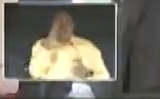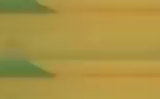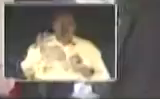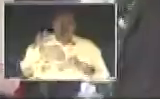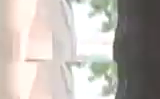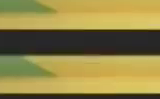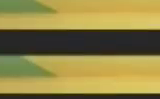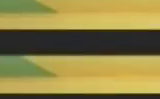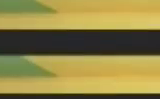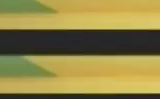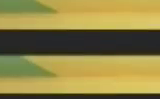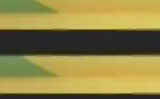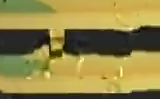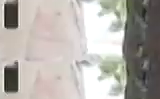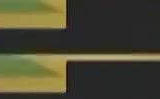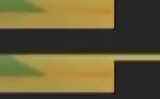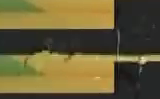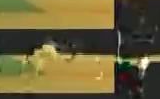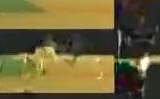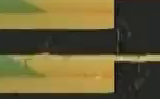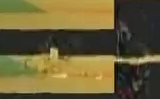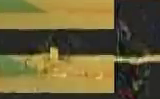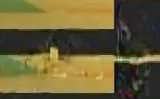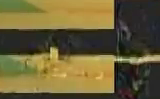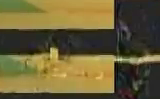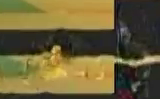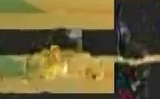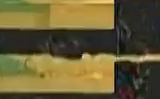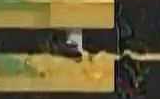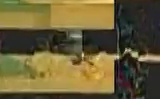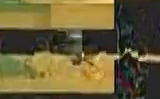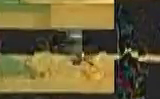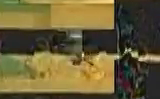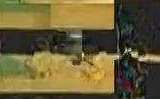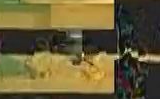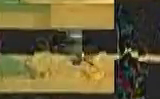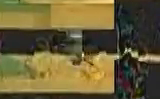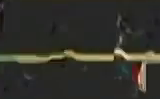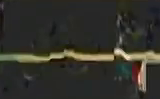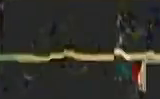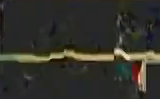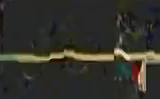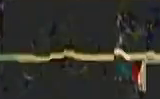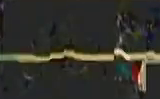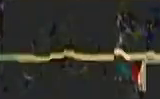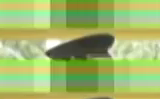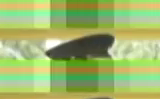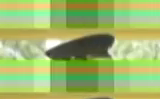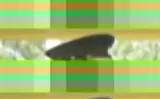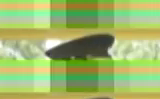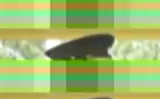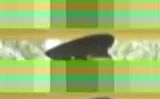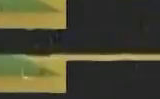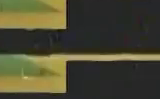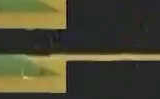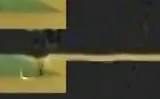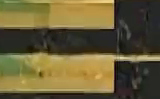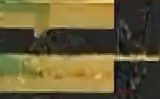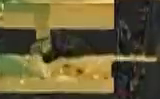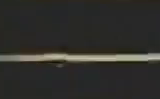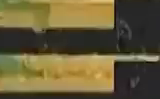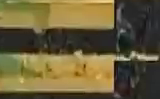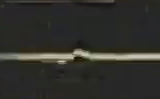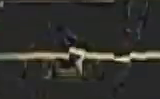He's been with the Agriculture Ministry since March 2006, and he was